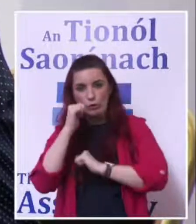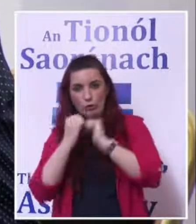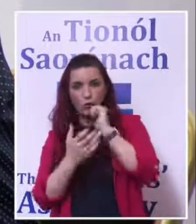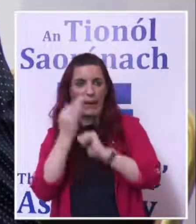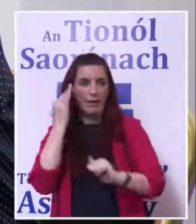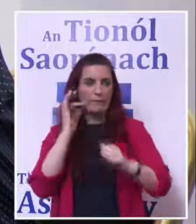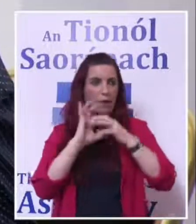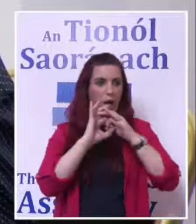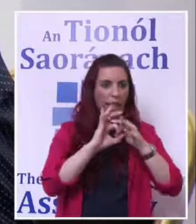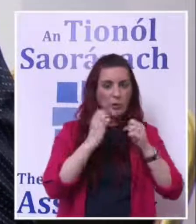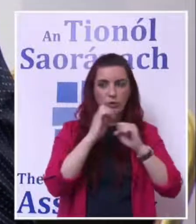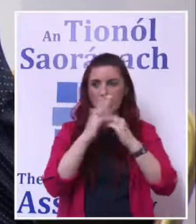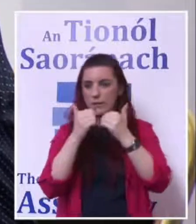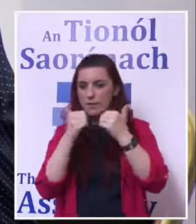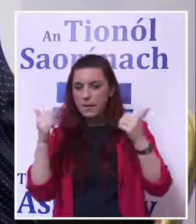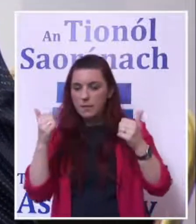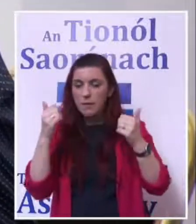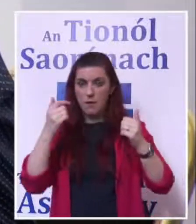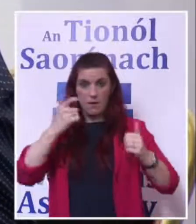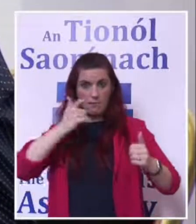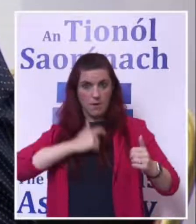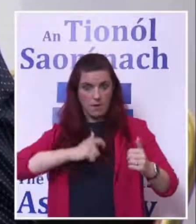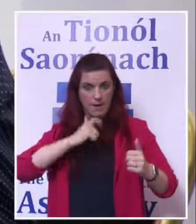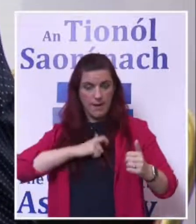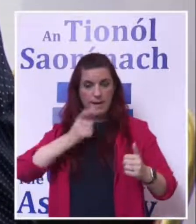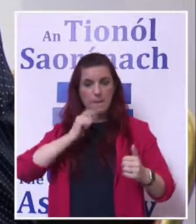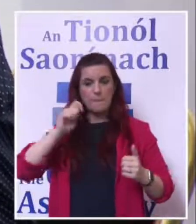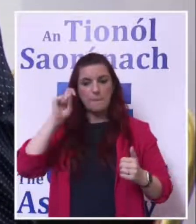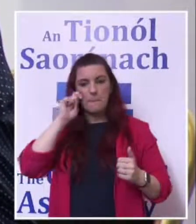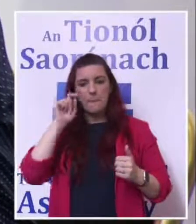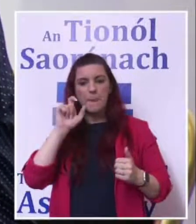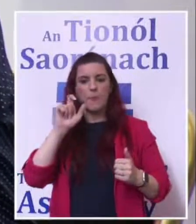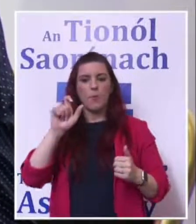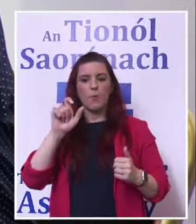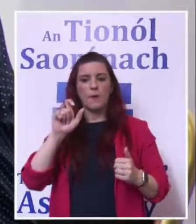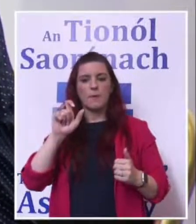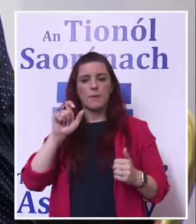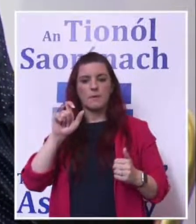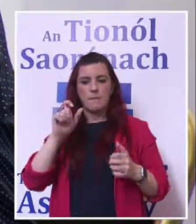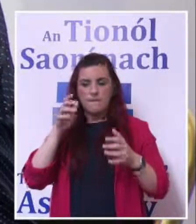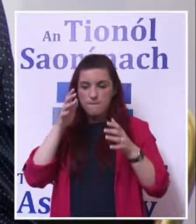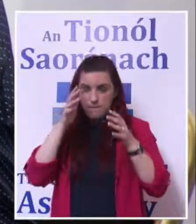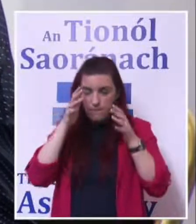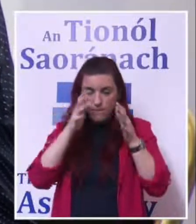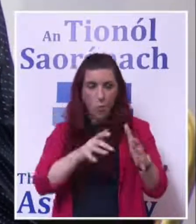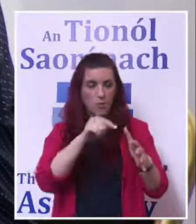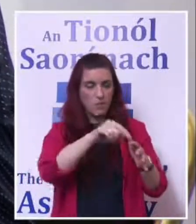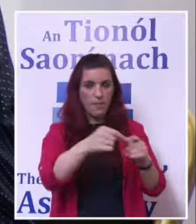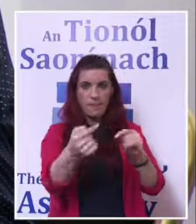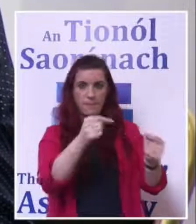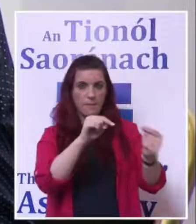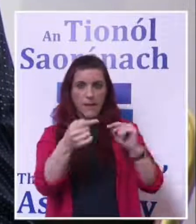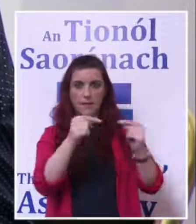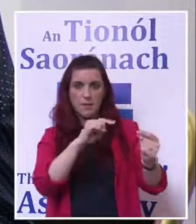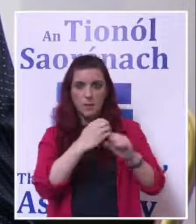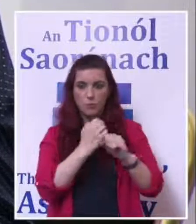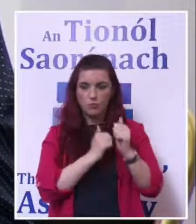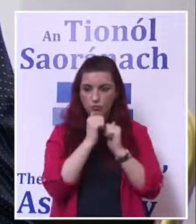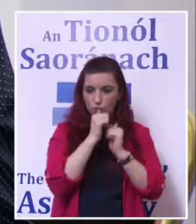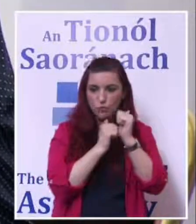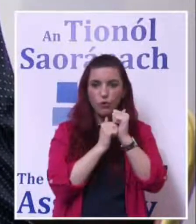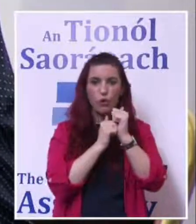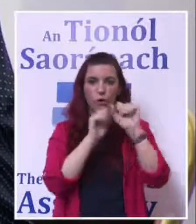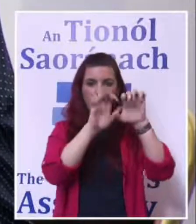And I think personally, we're a little bit obsessed with that debate about structure and